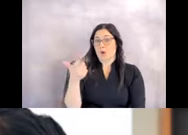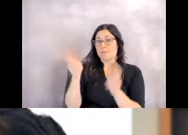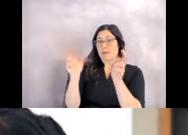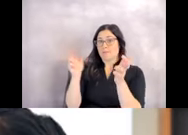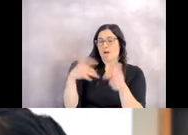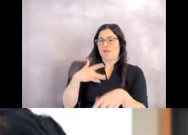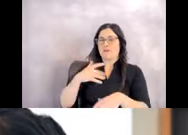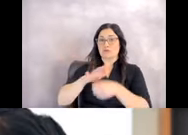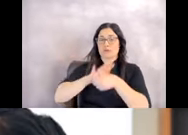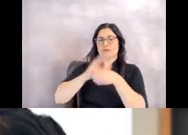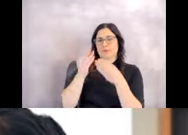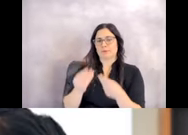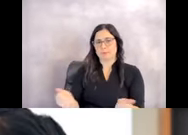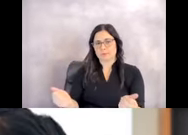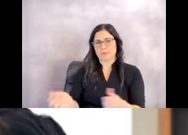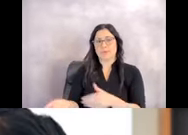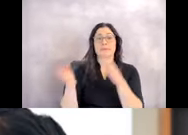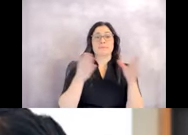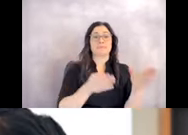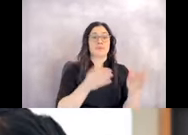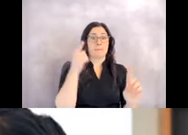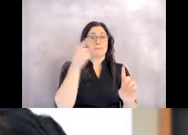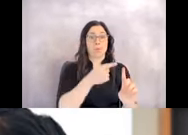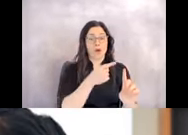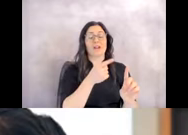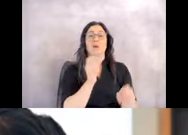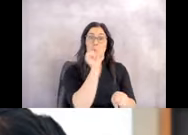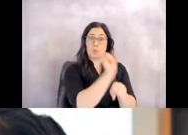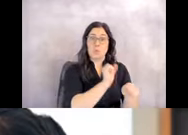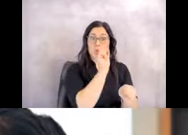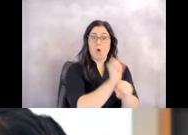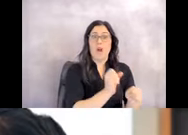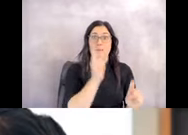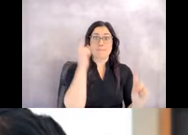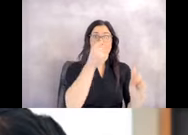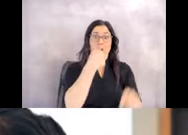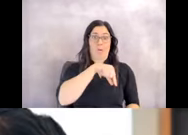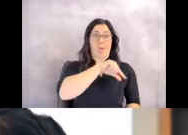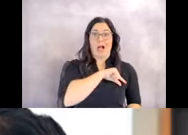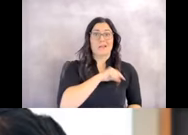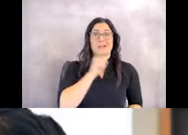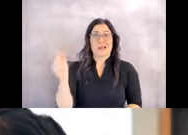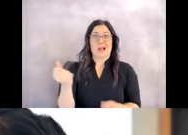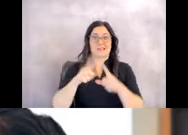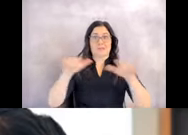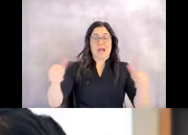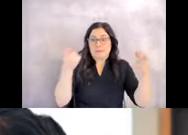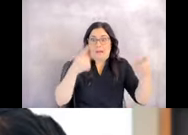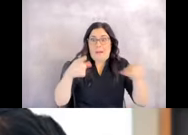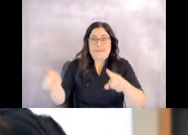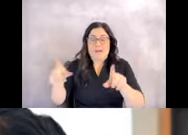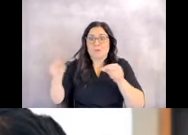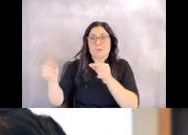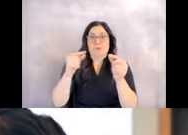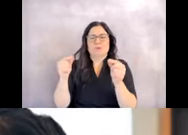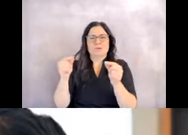Valuing quality work over quantity. So maybe you used to give 5 big assignments and you only